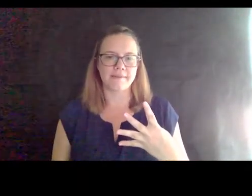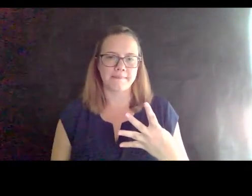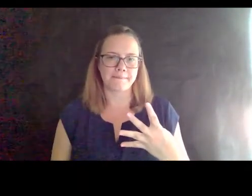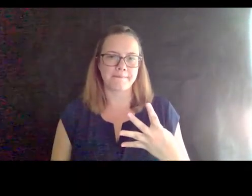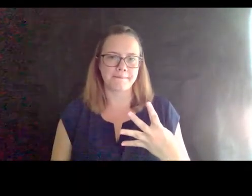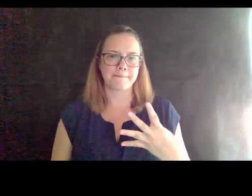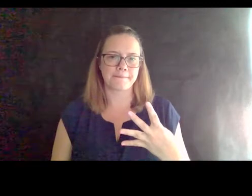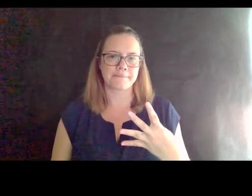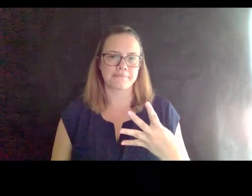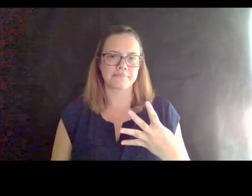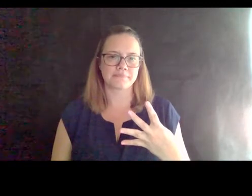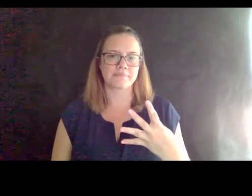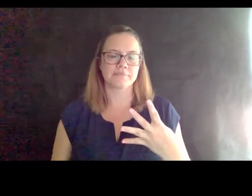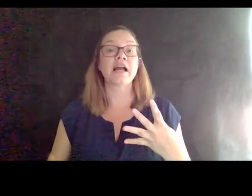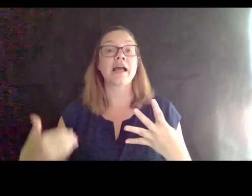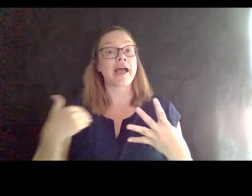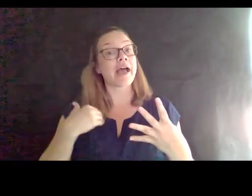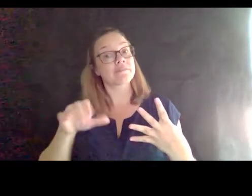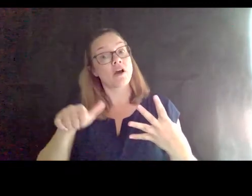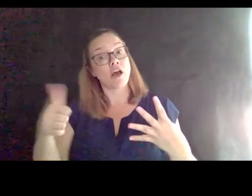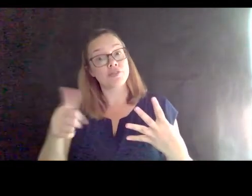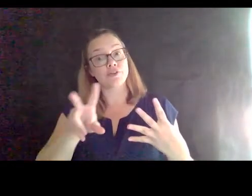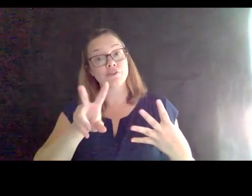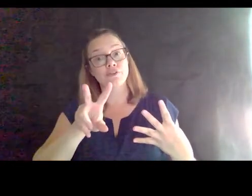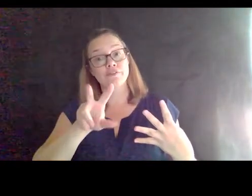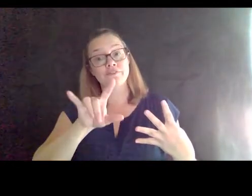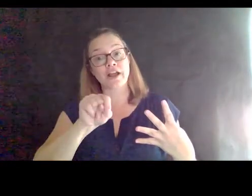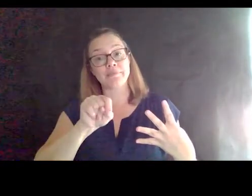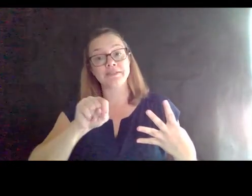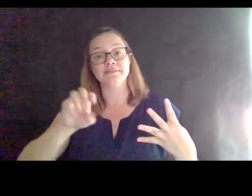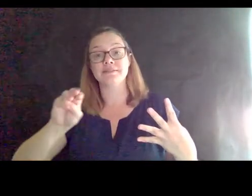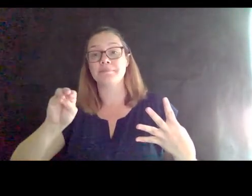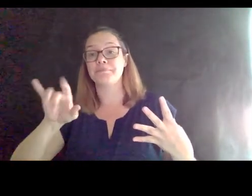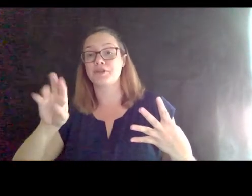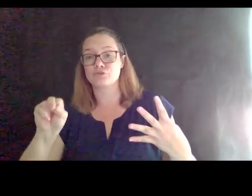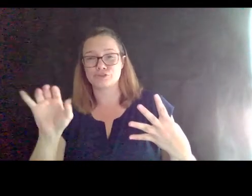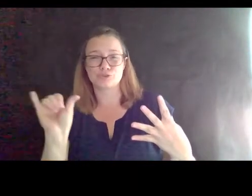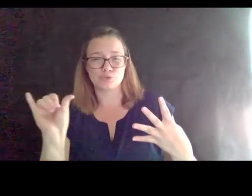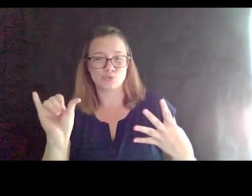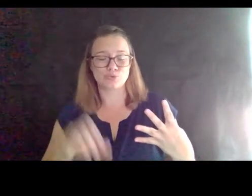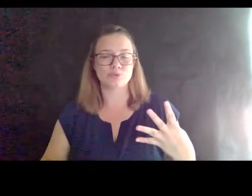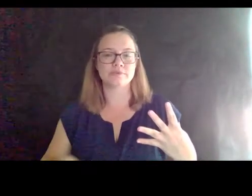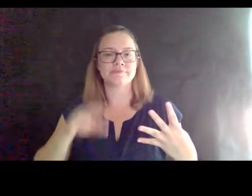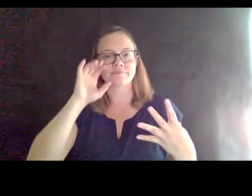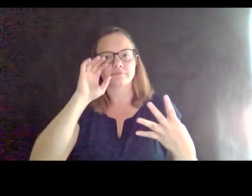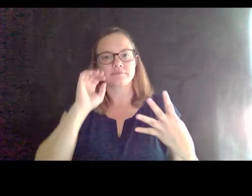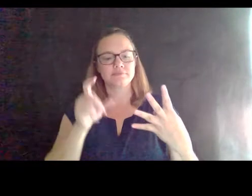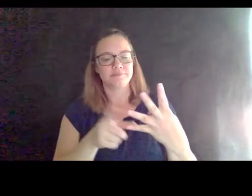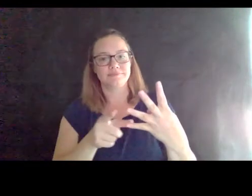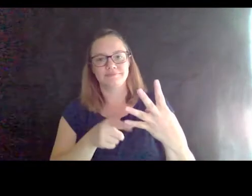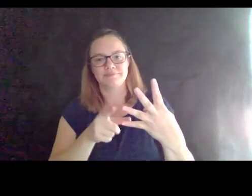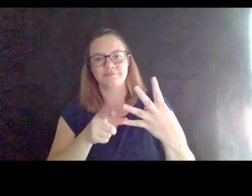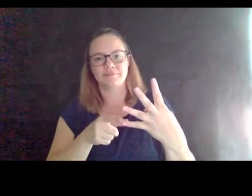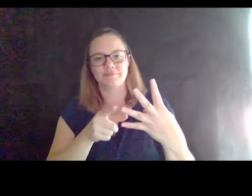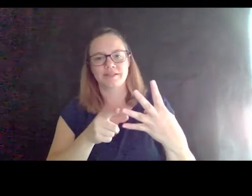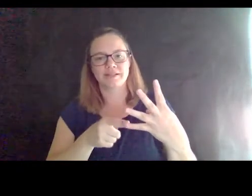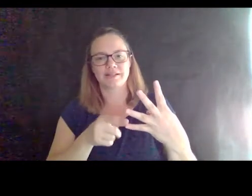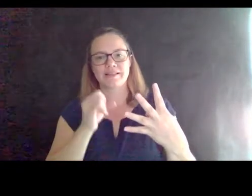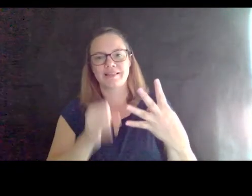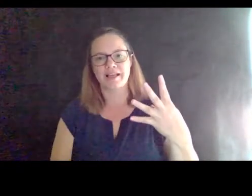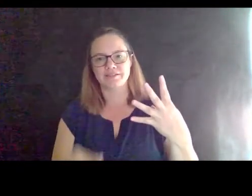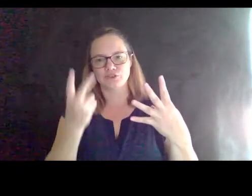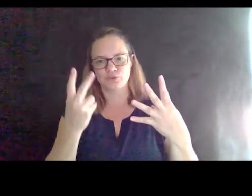other minerals or vitamins in them as well. The other, the last two